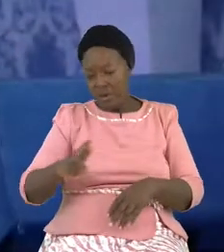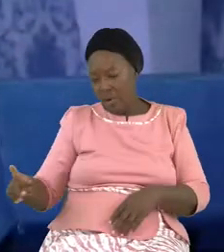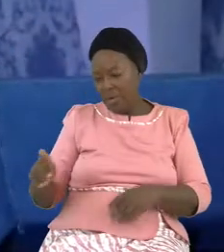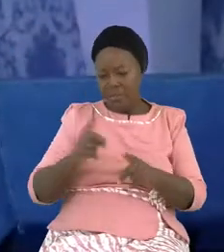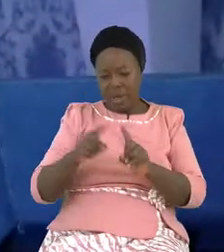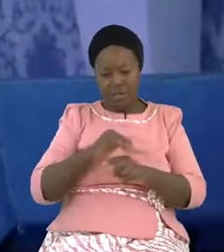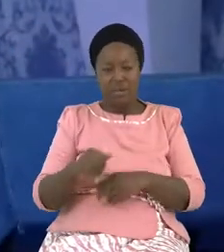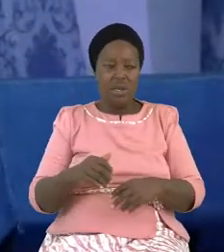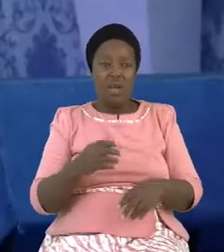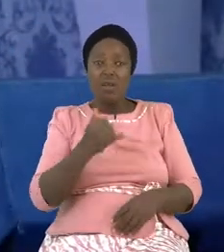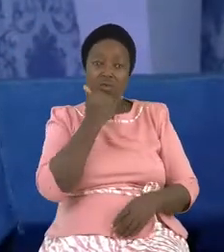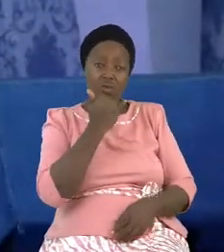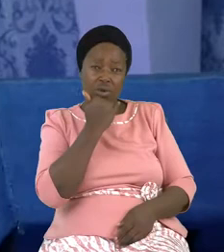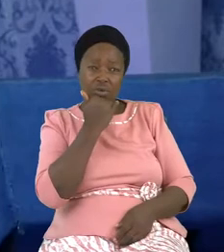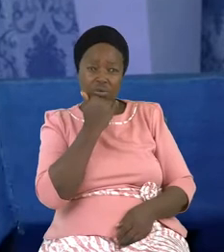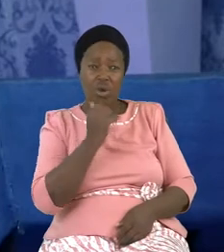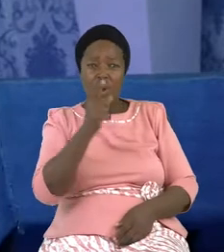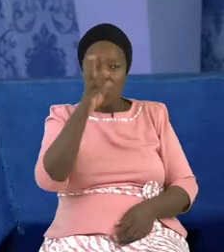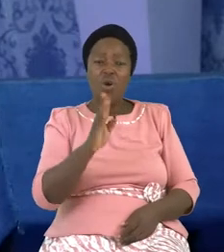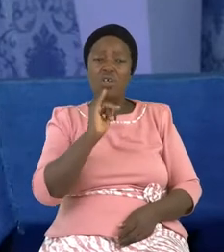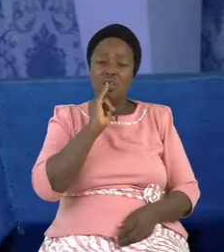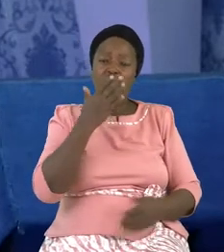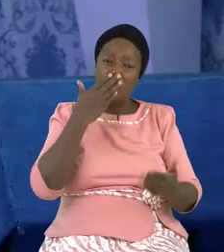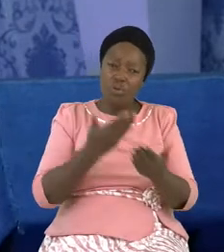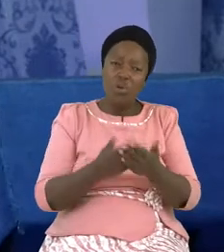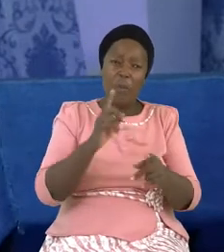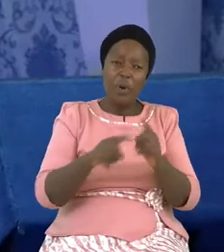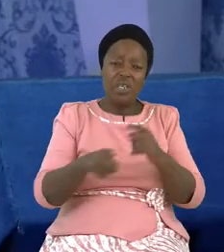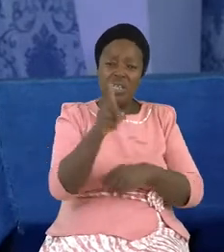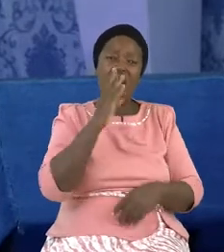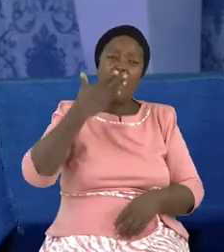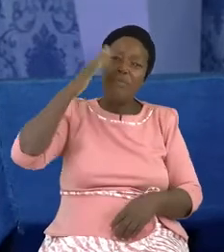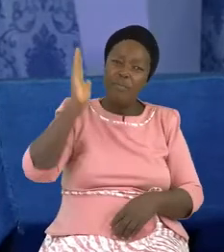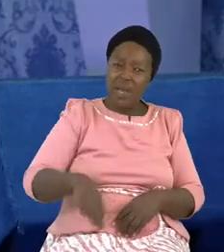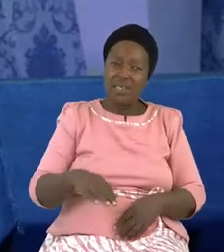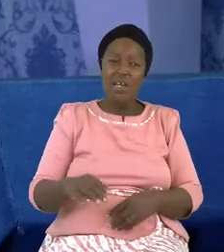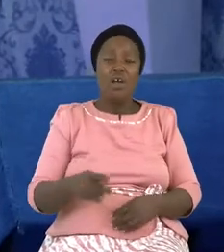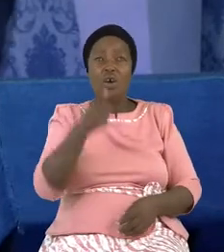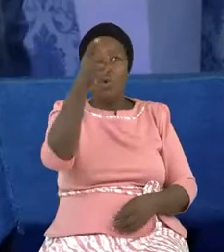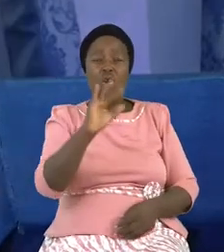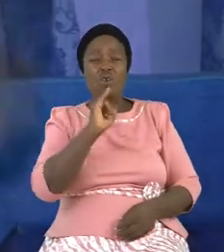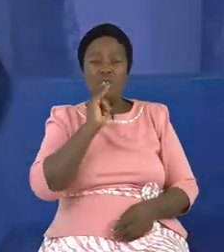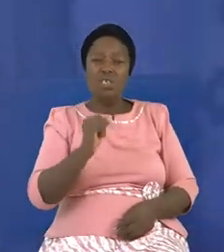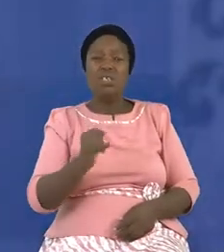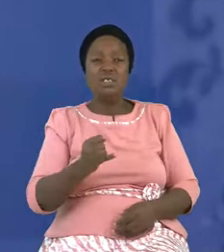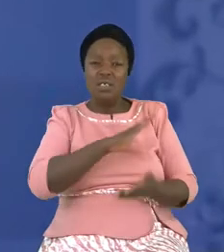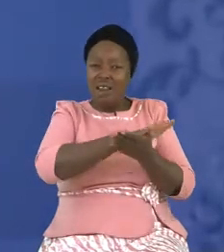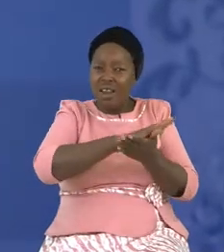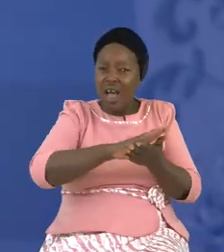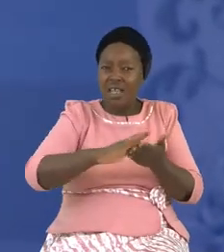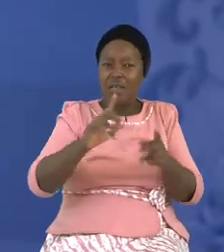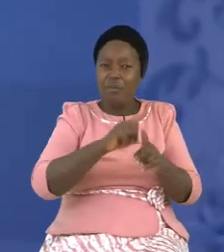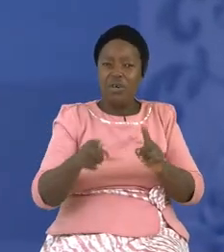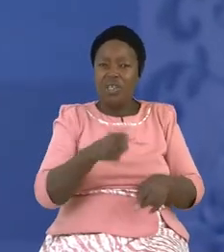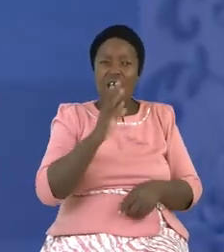God is good, they are bad. God is nice, they are evil. Their ways are